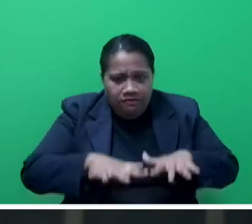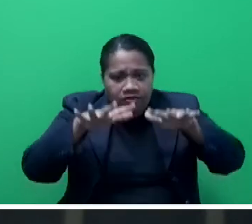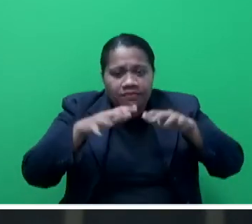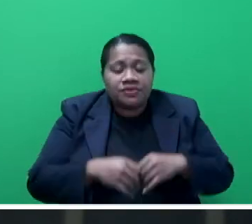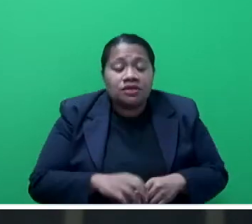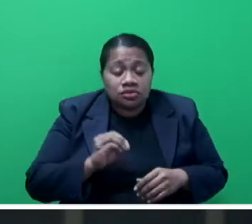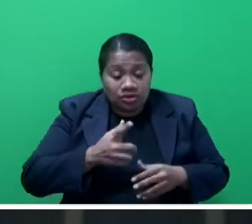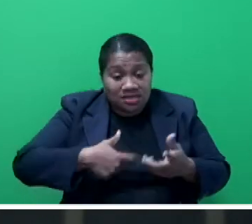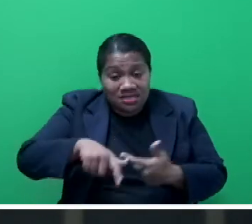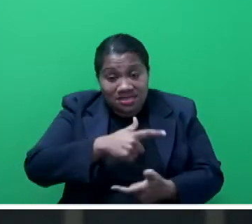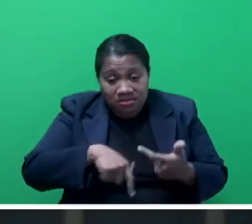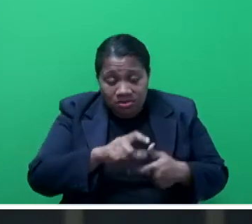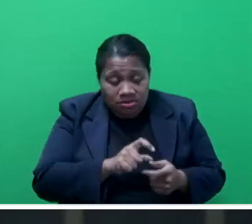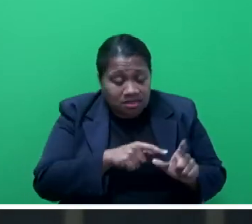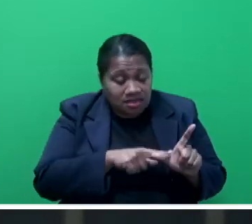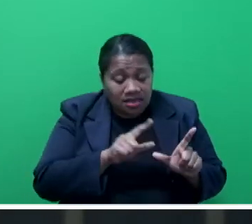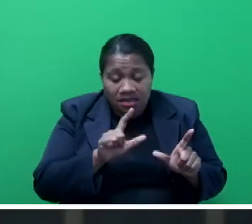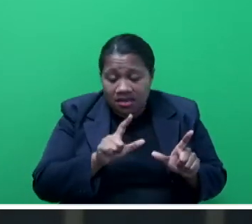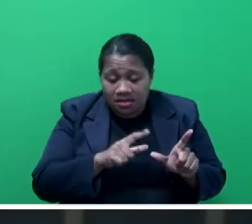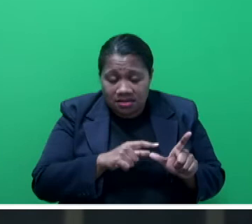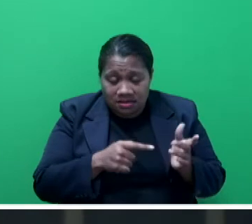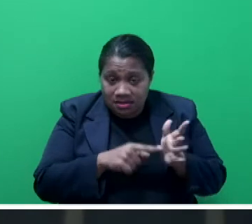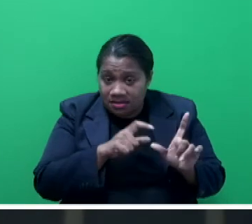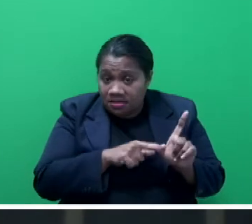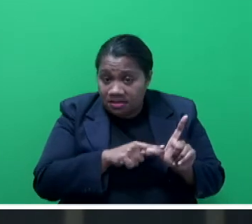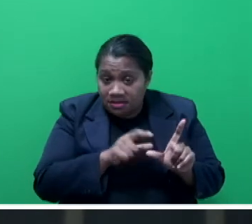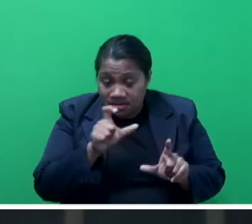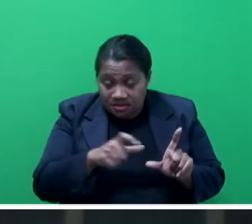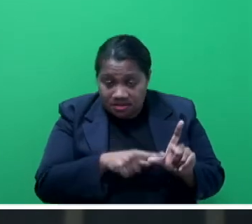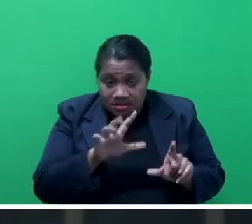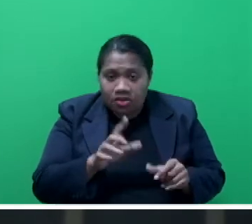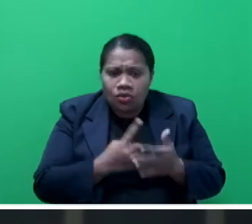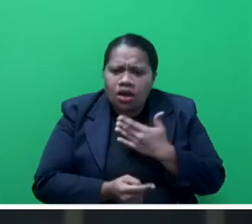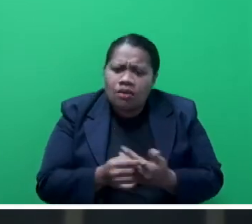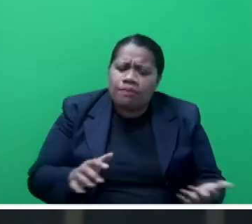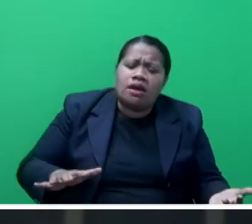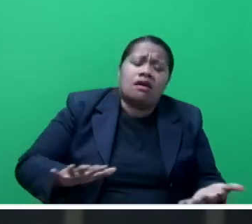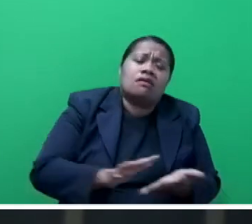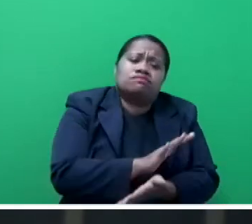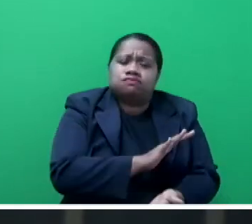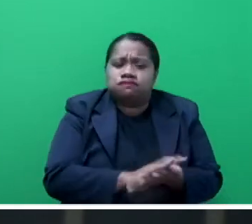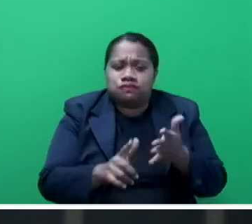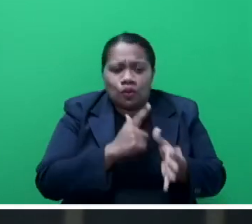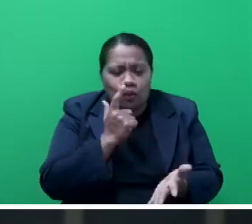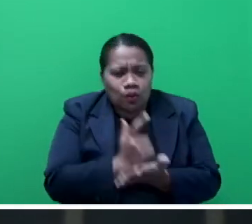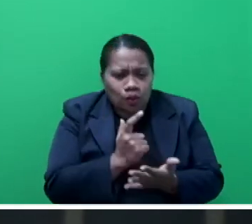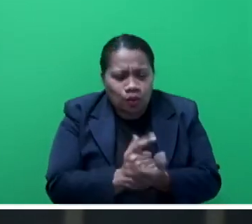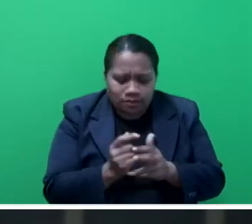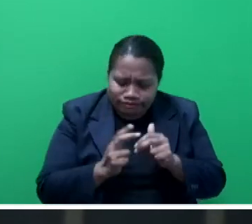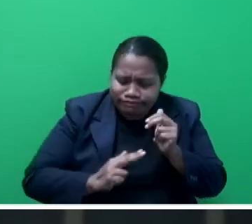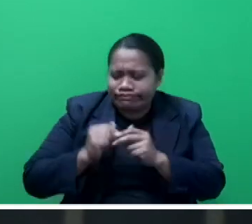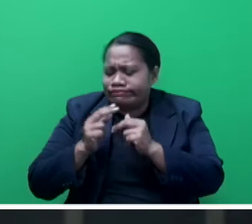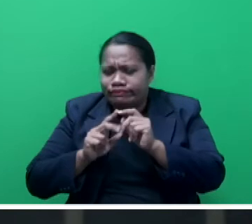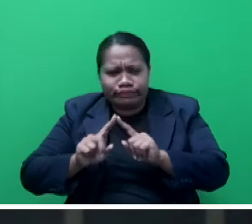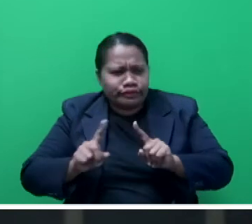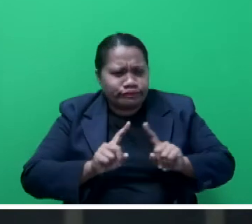which was a Category 5 cyclone, Yasa damaged a lot of WEF's infrastructure. In a total, there were a total of 21 water systems